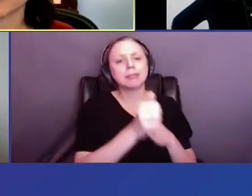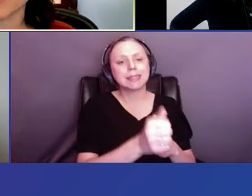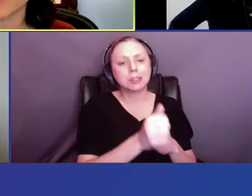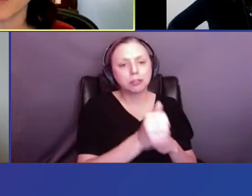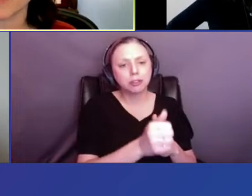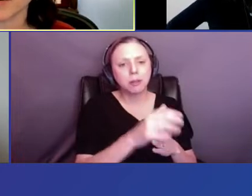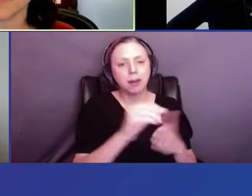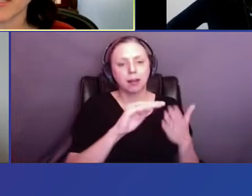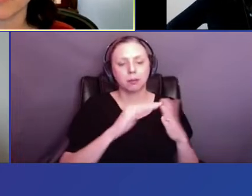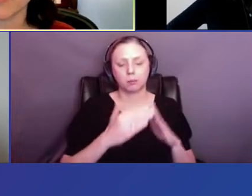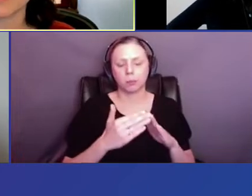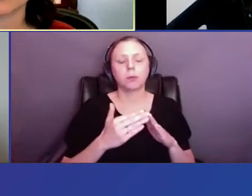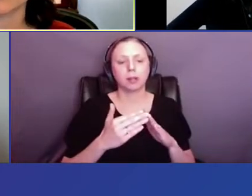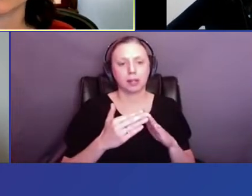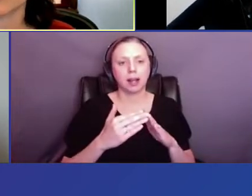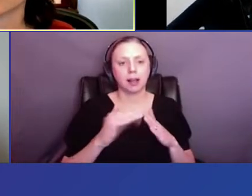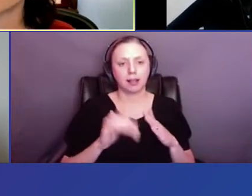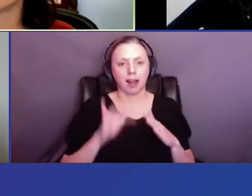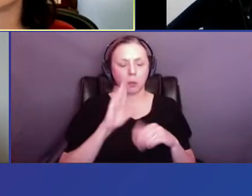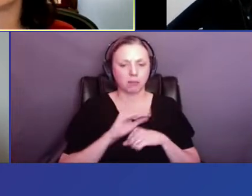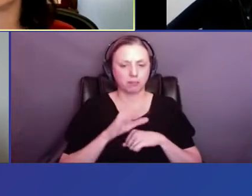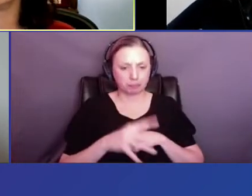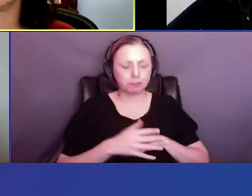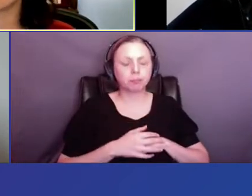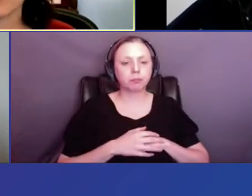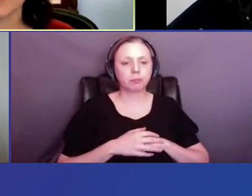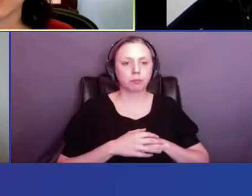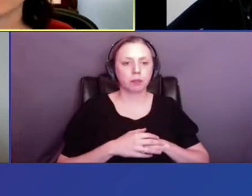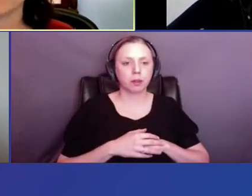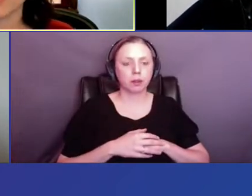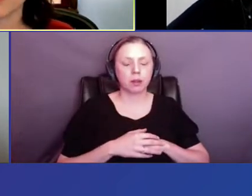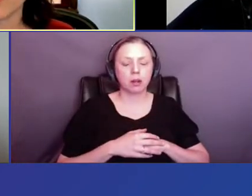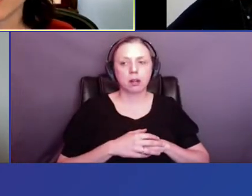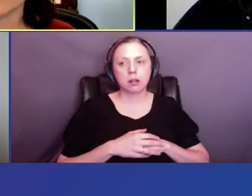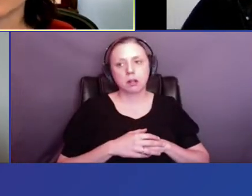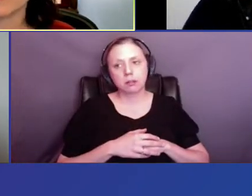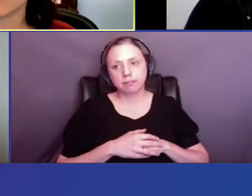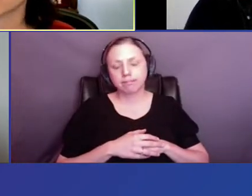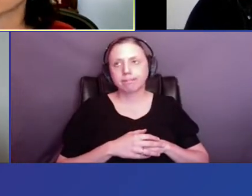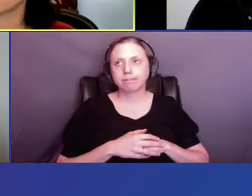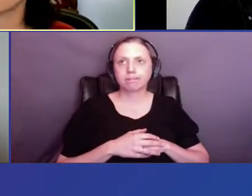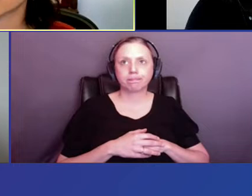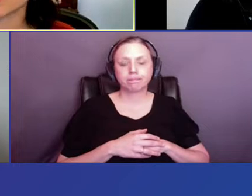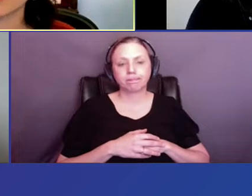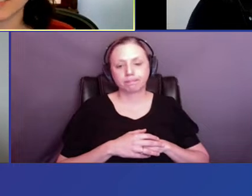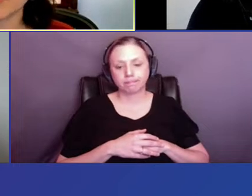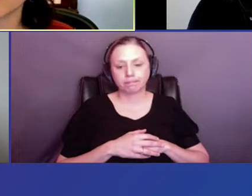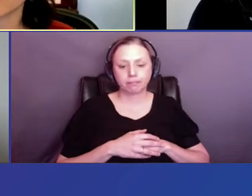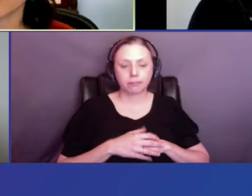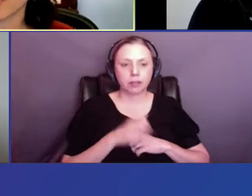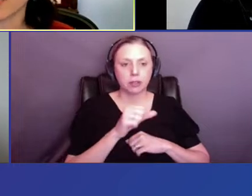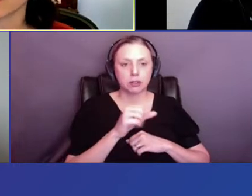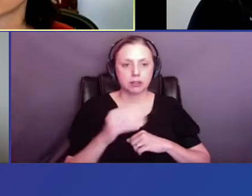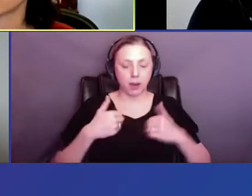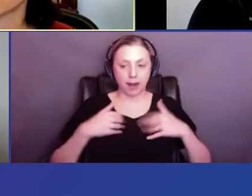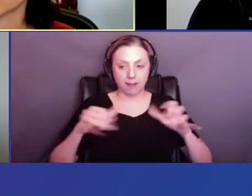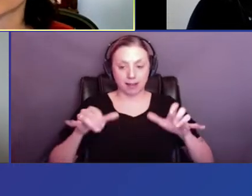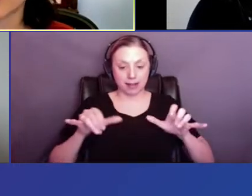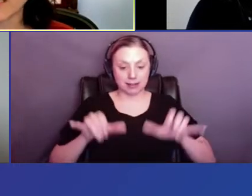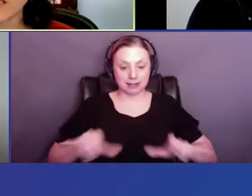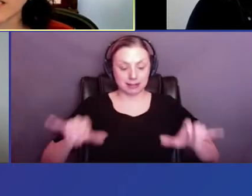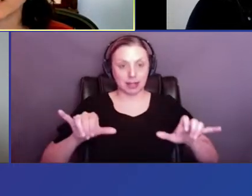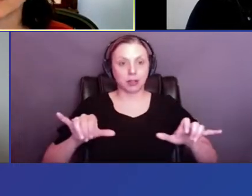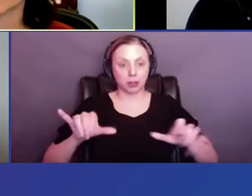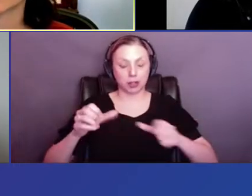the community that this affects. And so it's very, you know, having standard labor, you